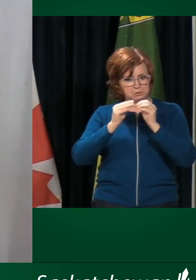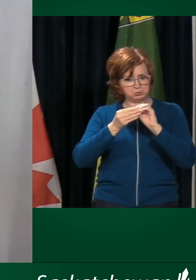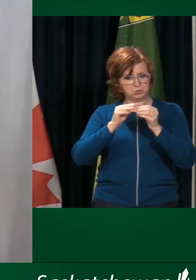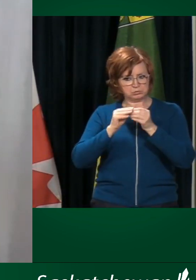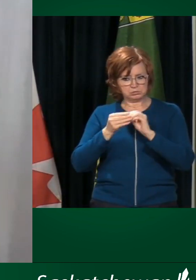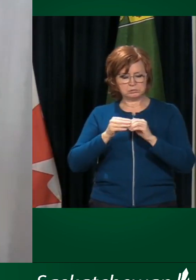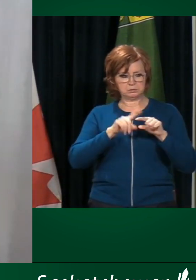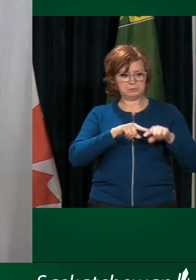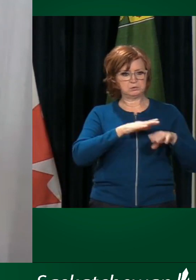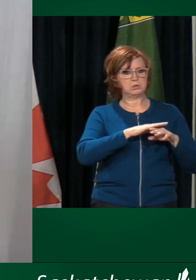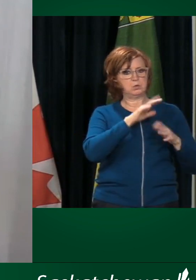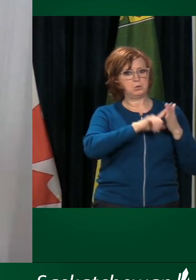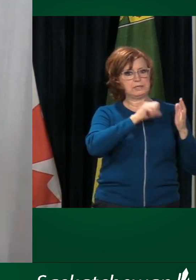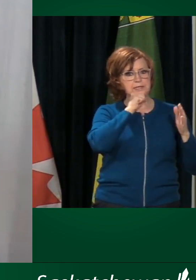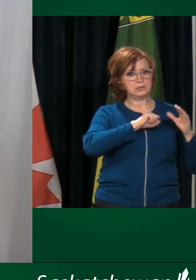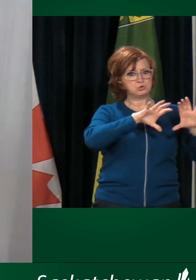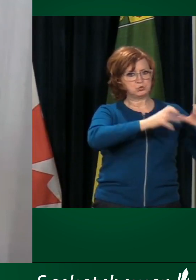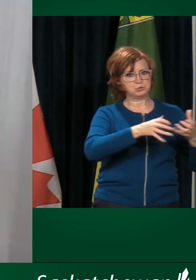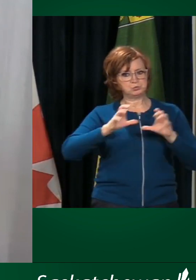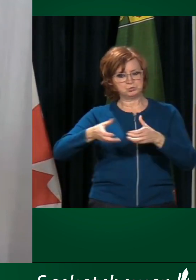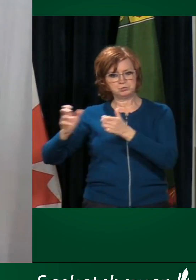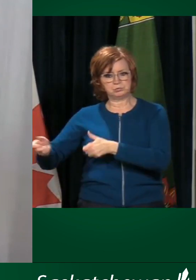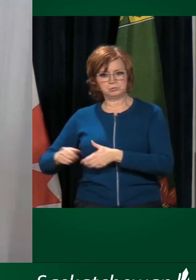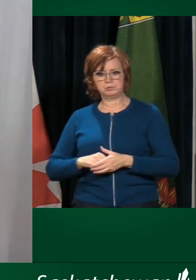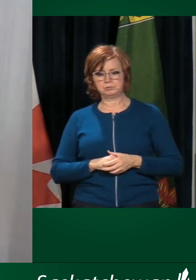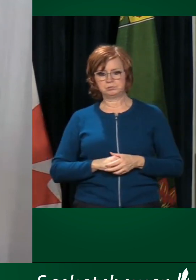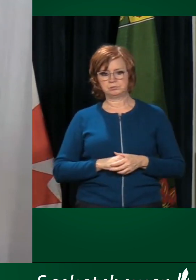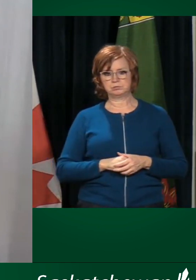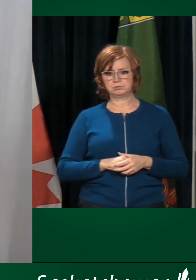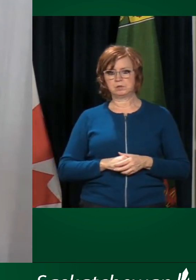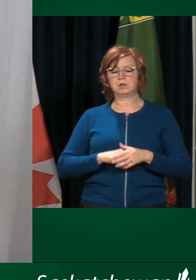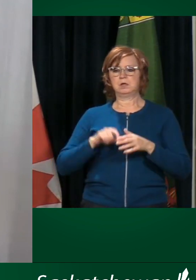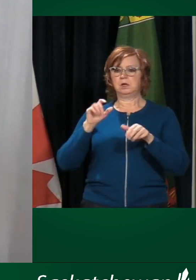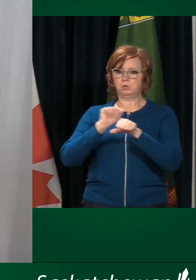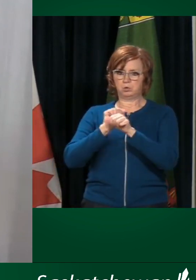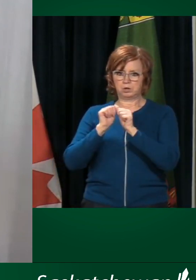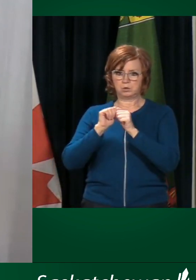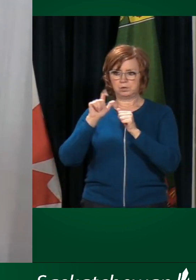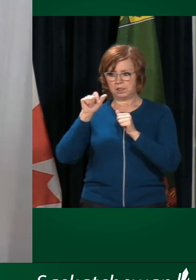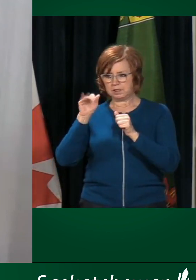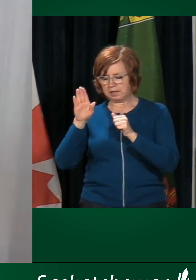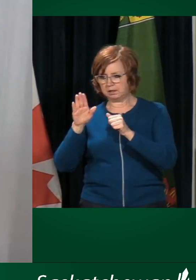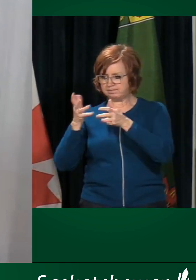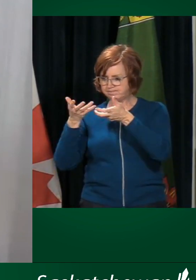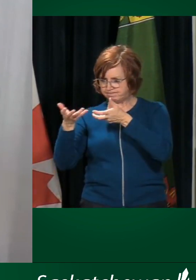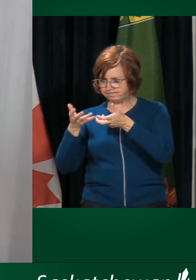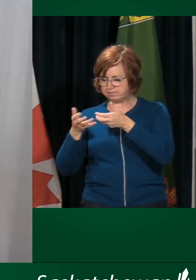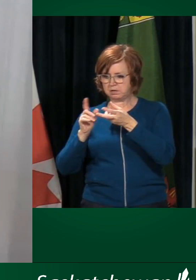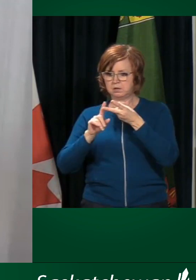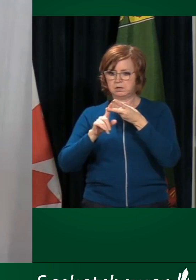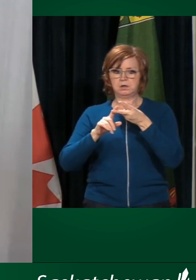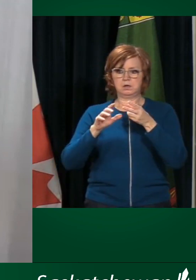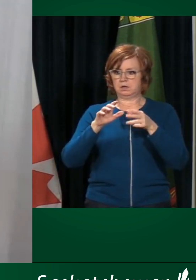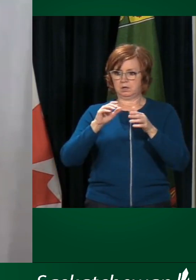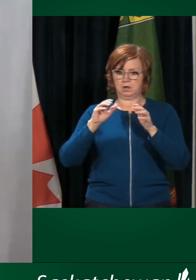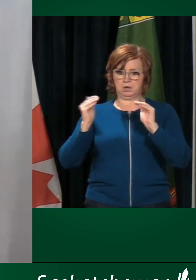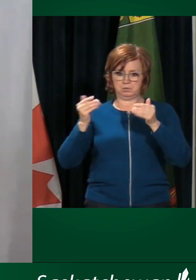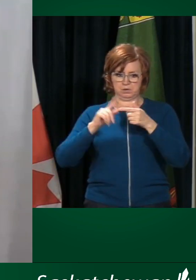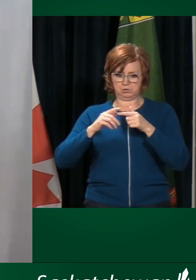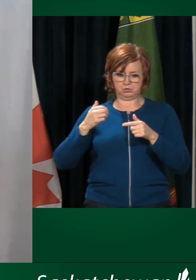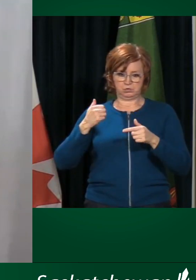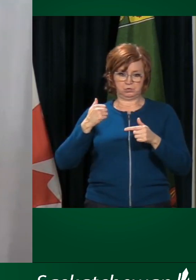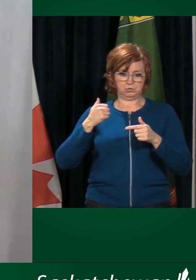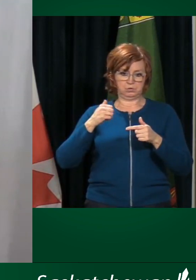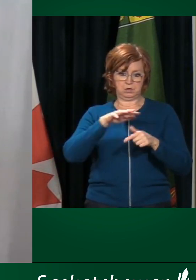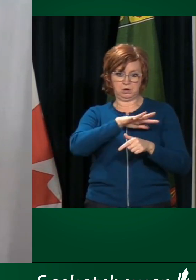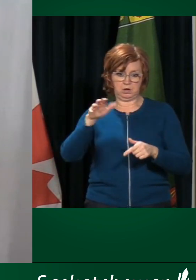with Dr. Osgood's lab, and that we're continuously working on improving these models in collaboration with partners across the country, and as we